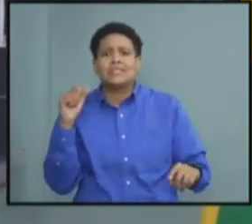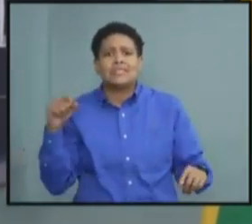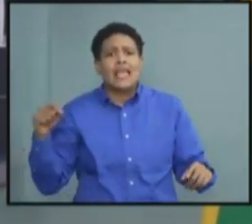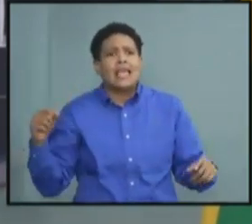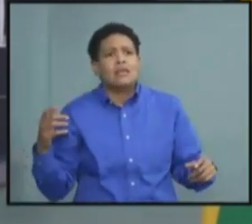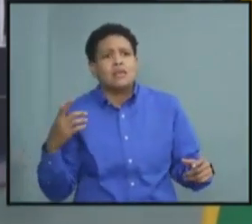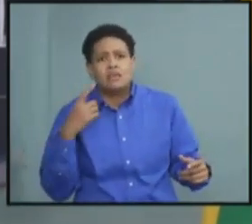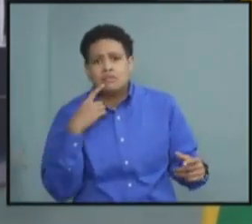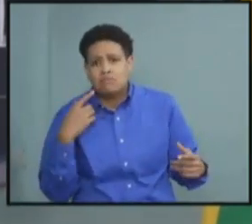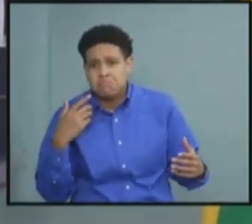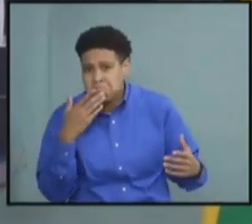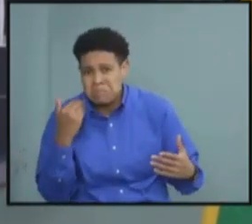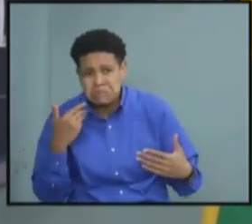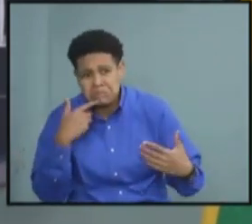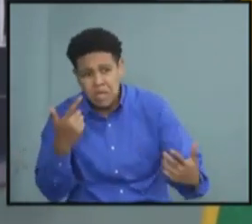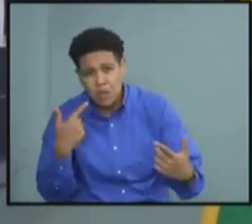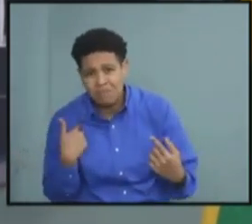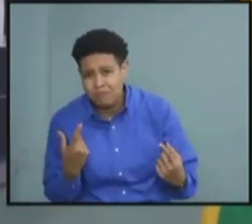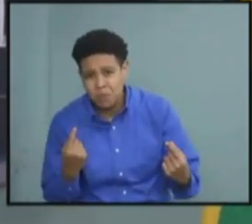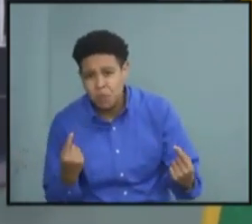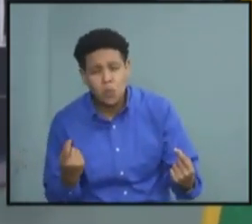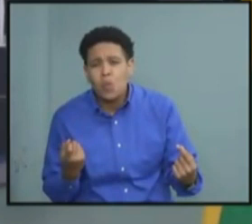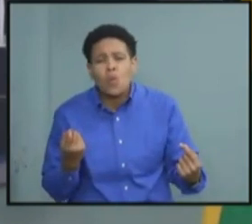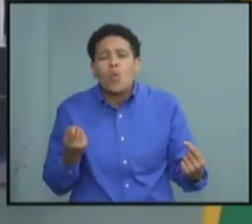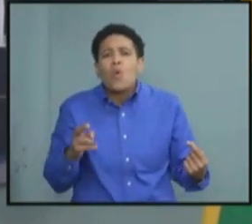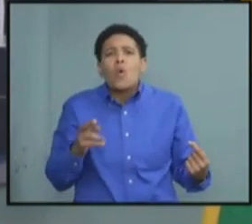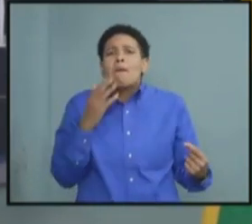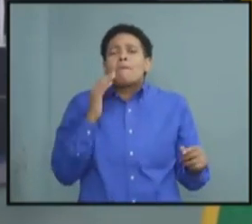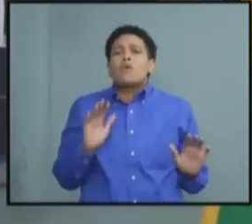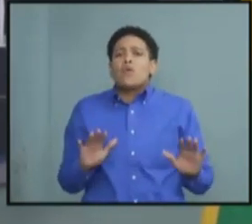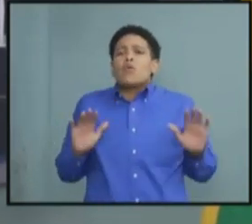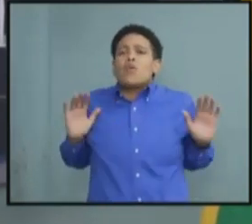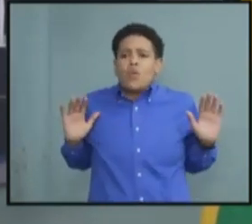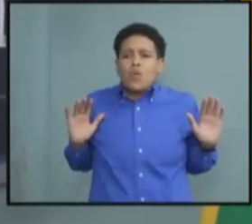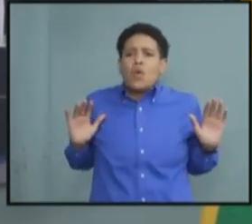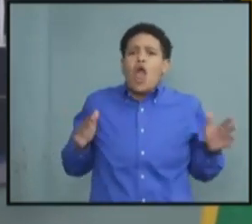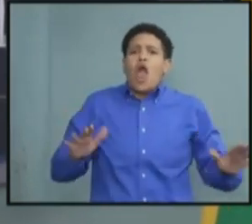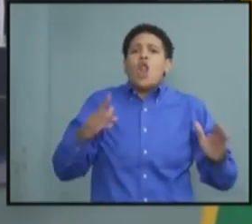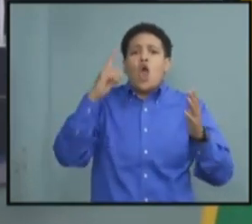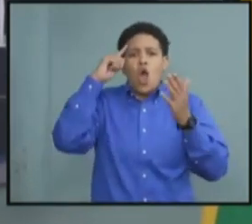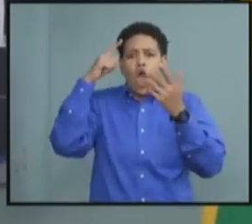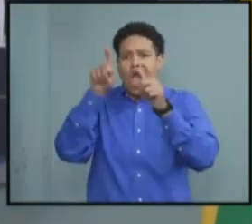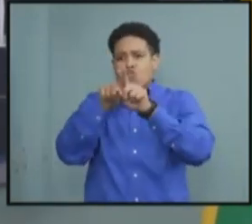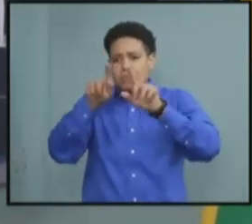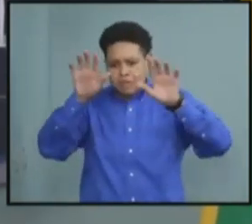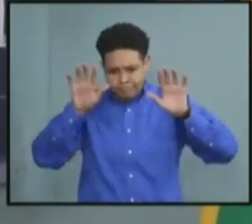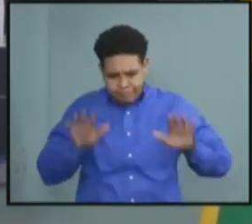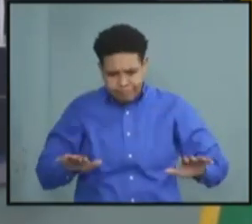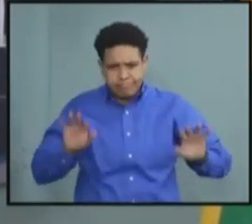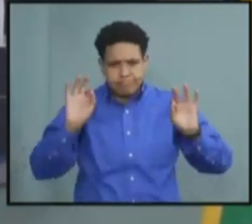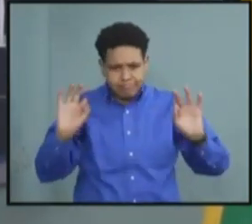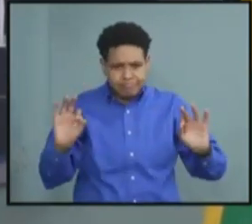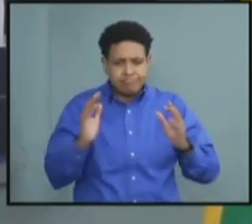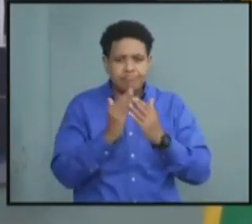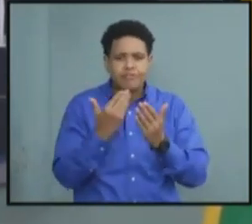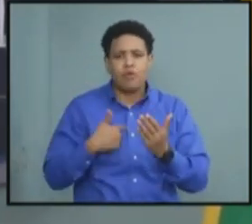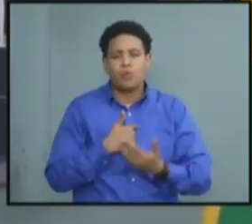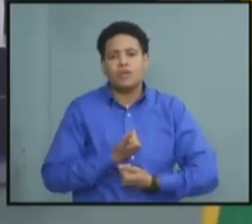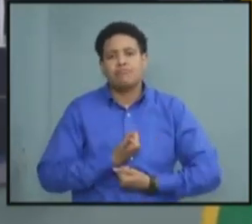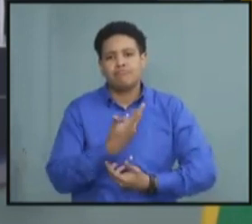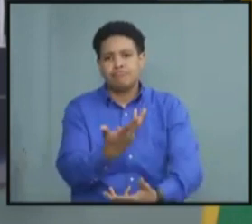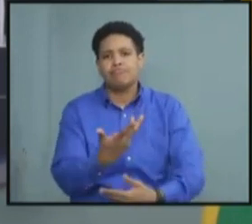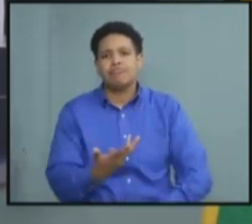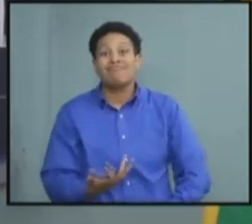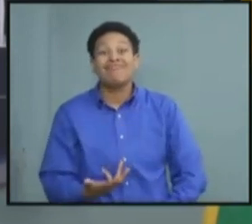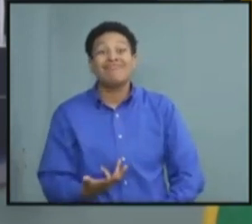we are doing or allow the agreements to settle before we speak. In